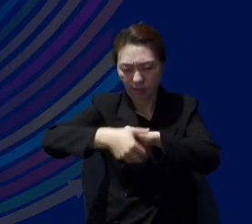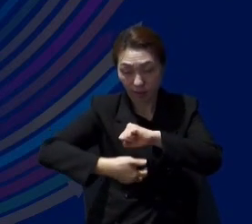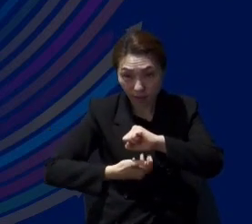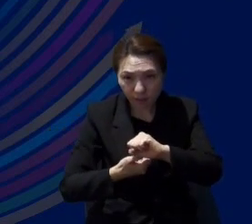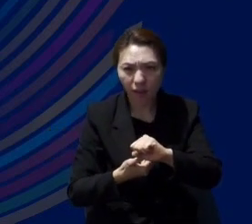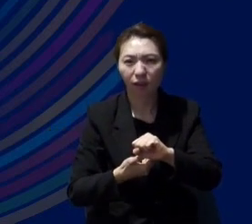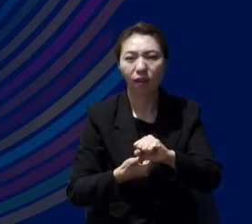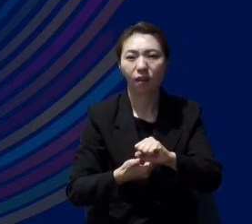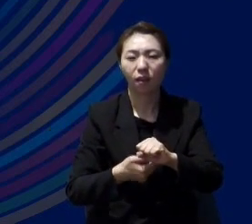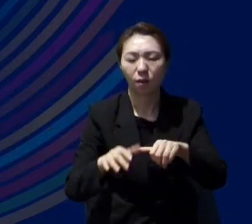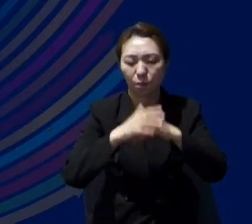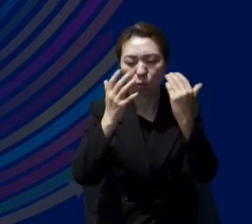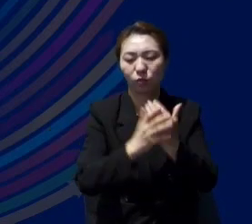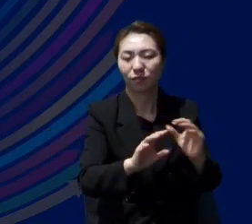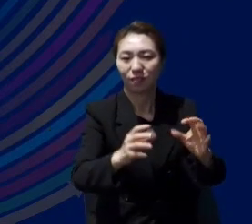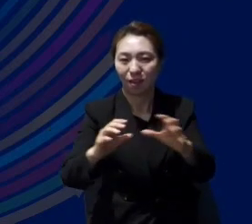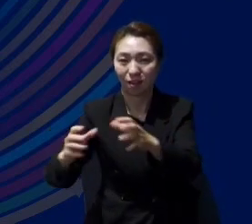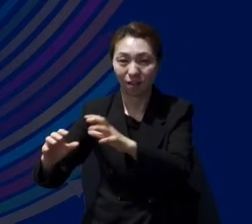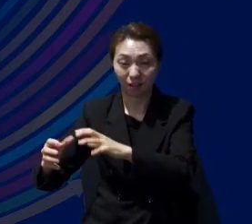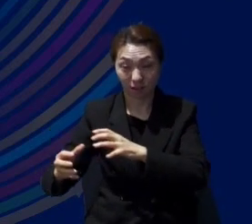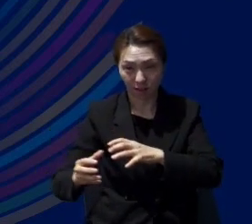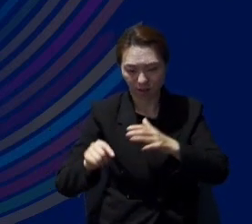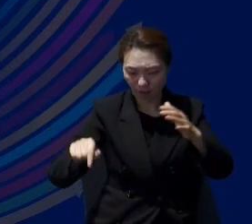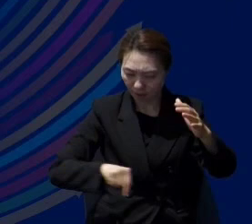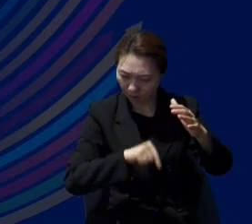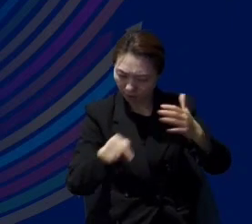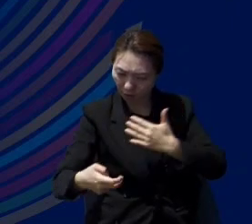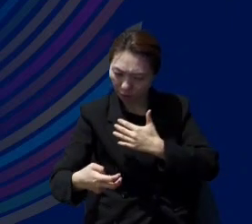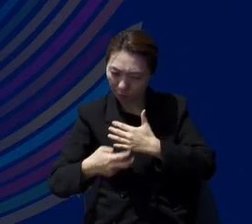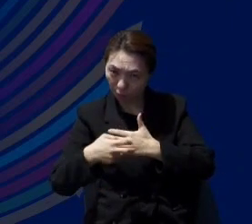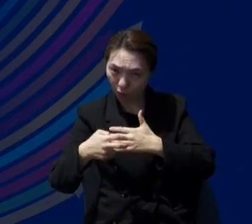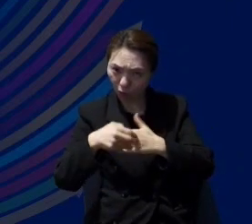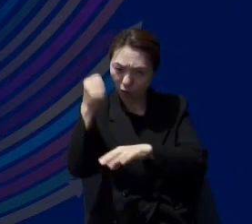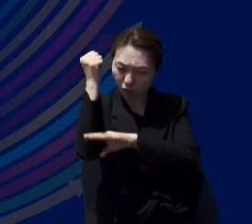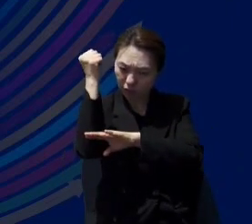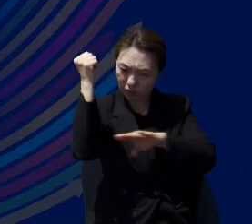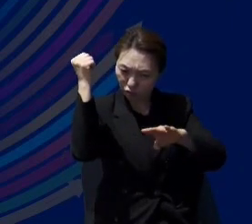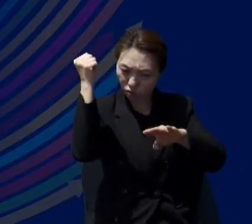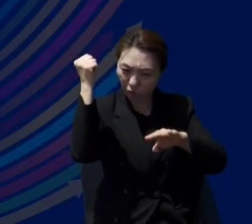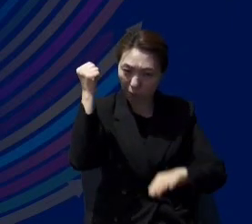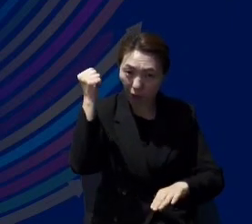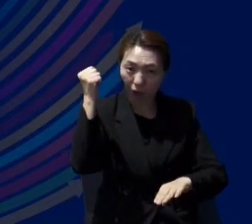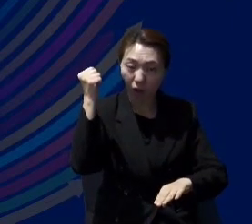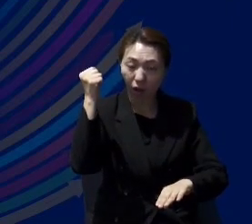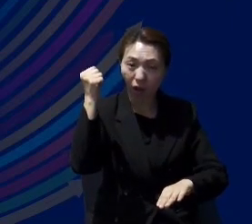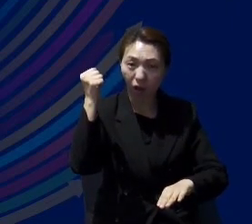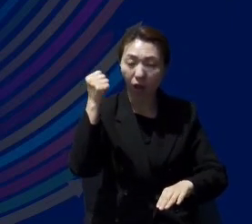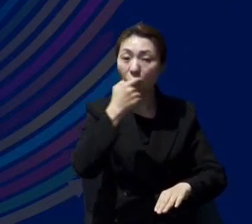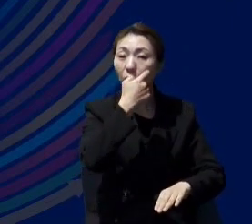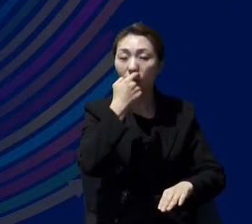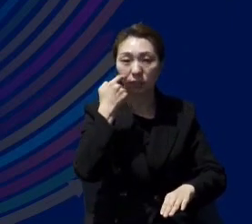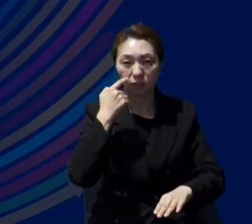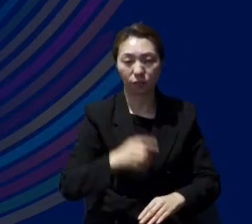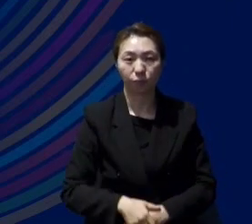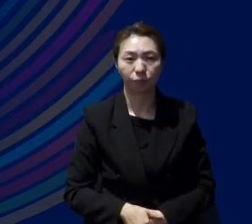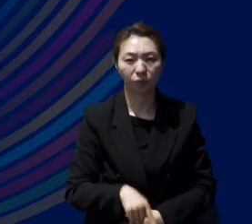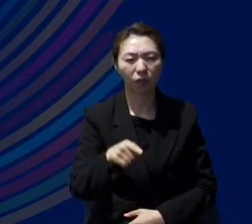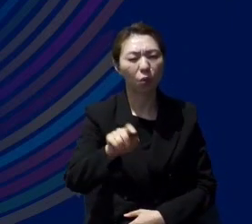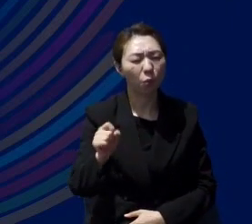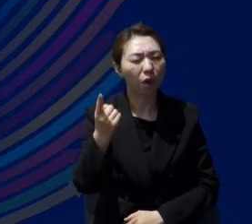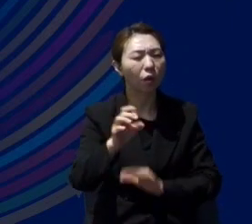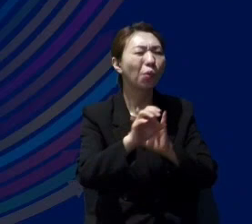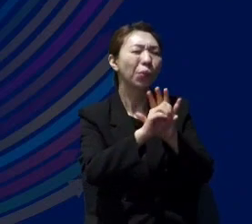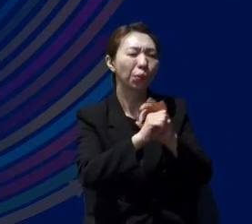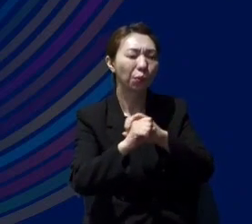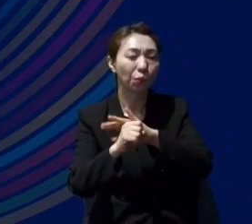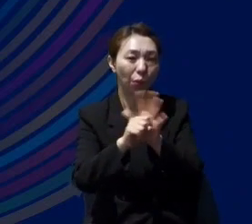showed a decline in our health indicators. And partly from COVID, but also it seems to be persisting.